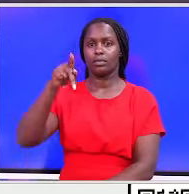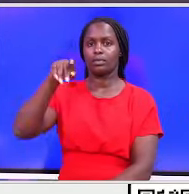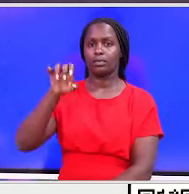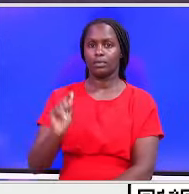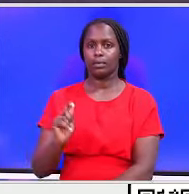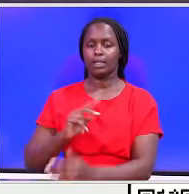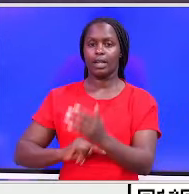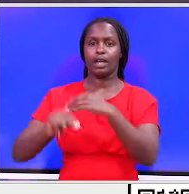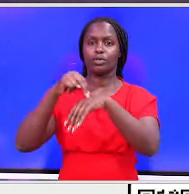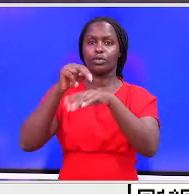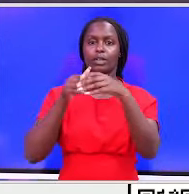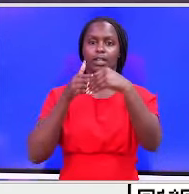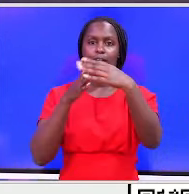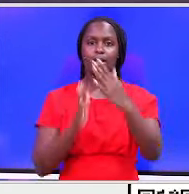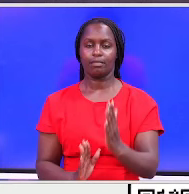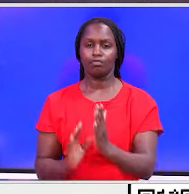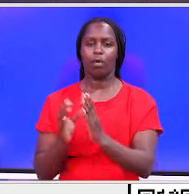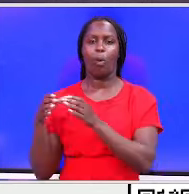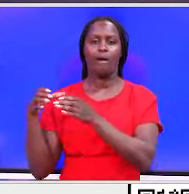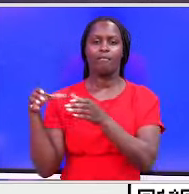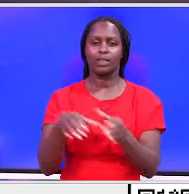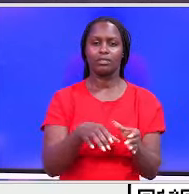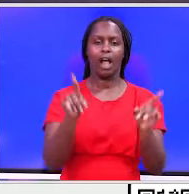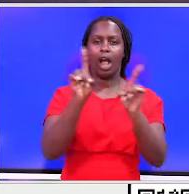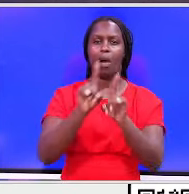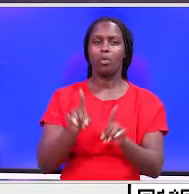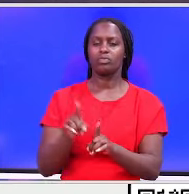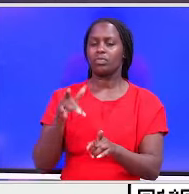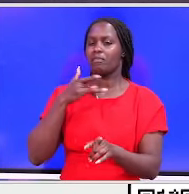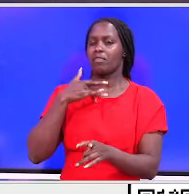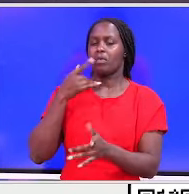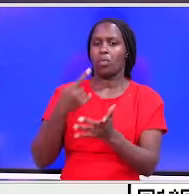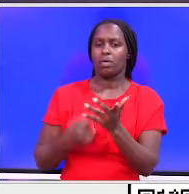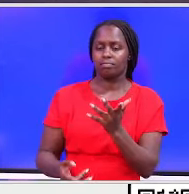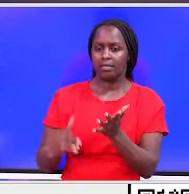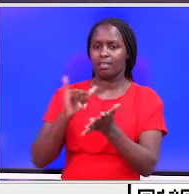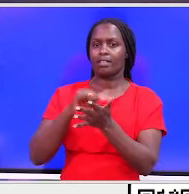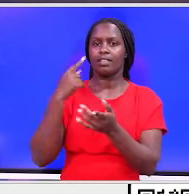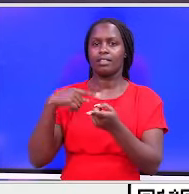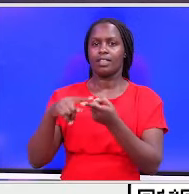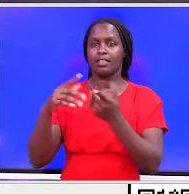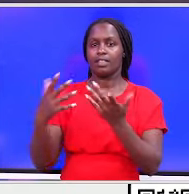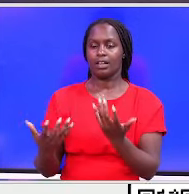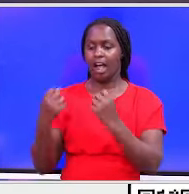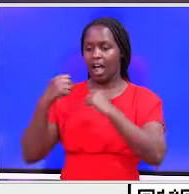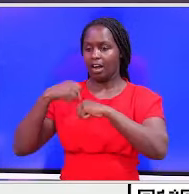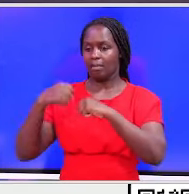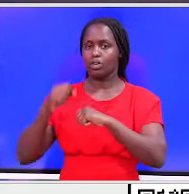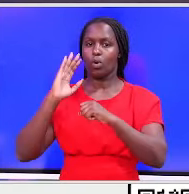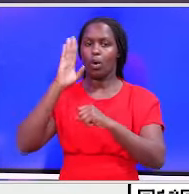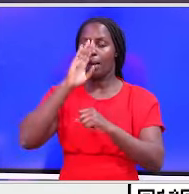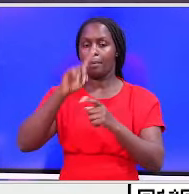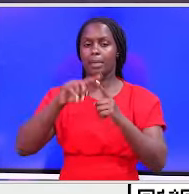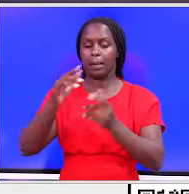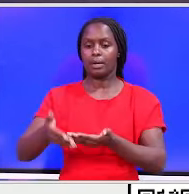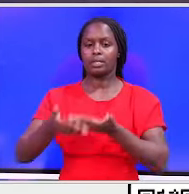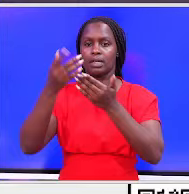were coerced and don't trust their grievances will be addressed in tomorrow's roundtable talks with